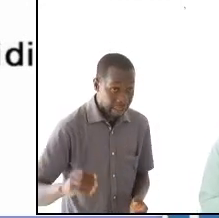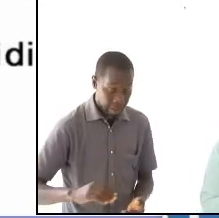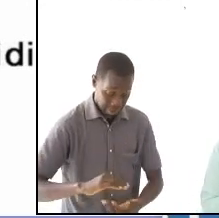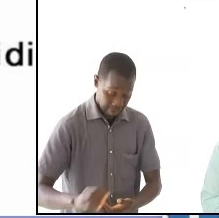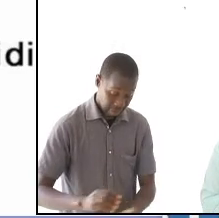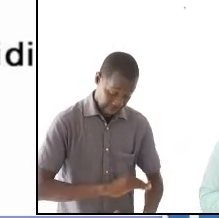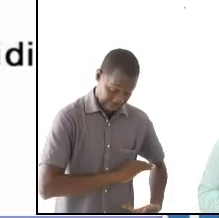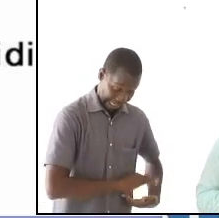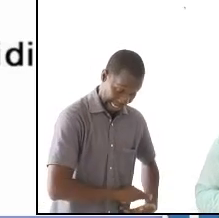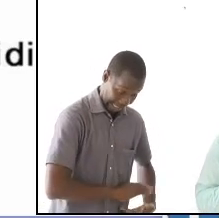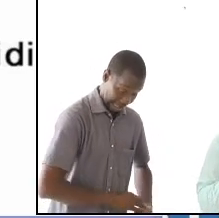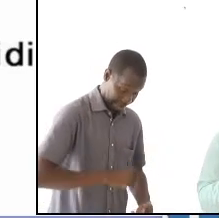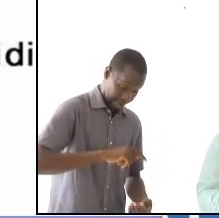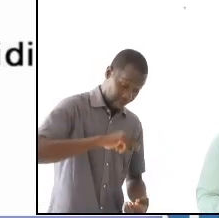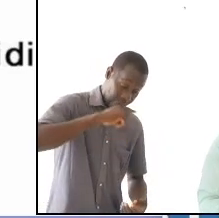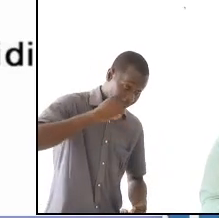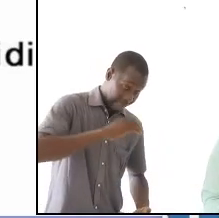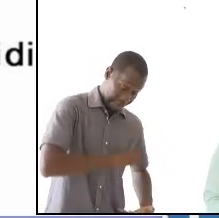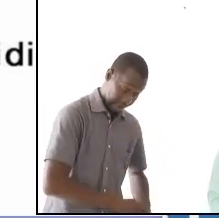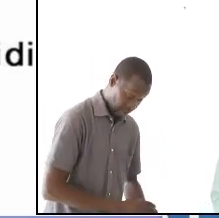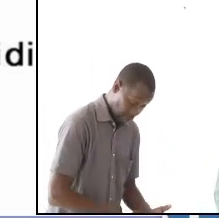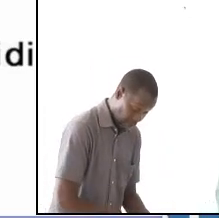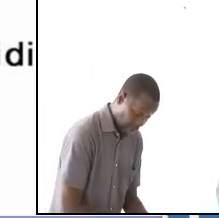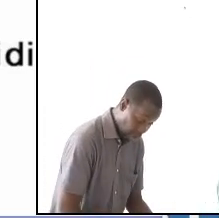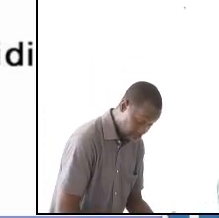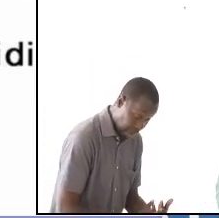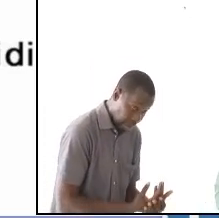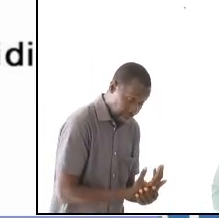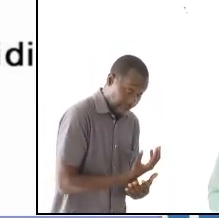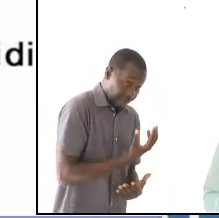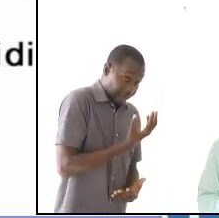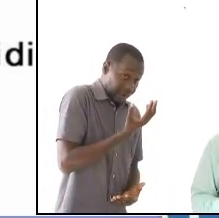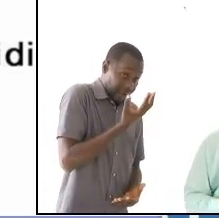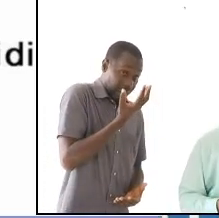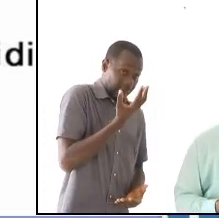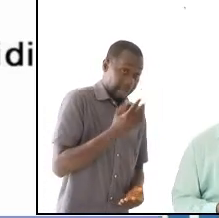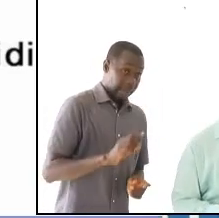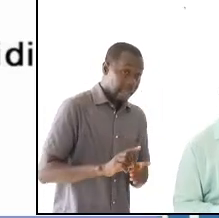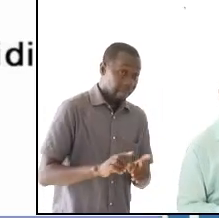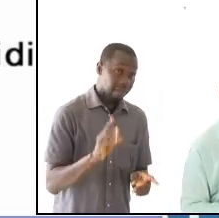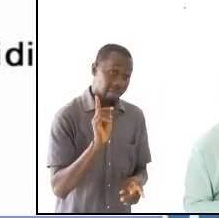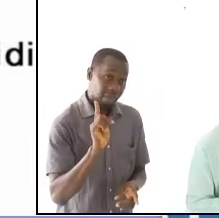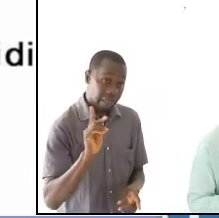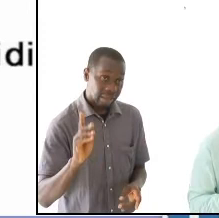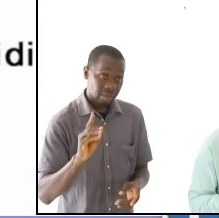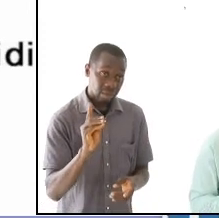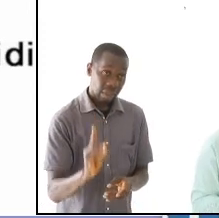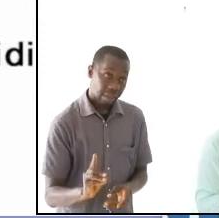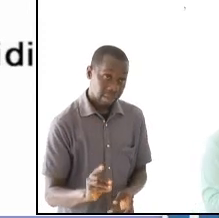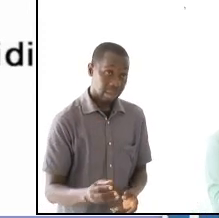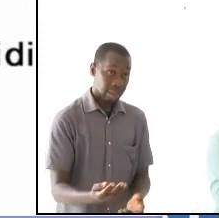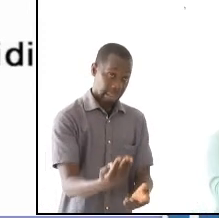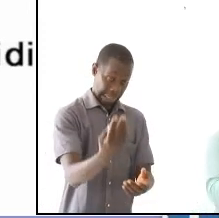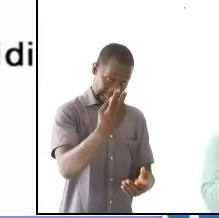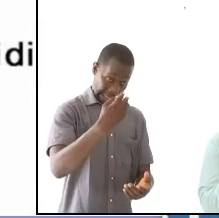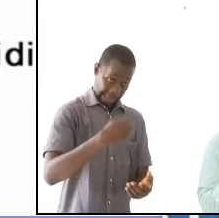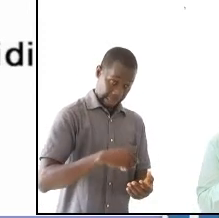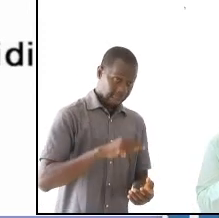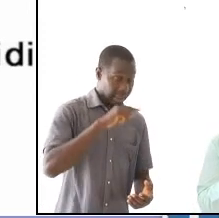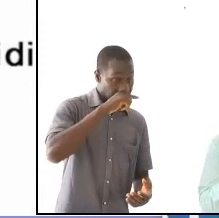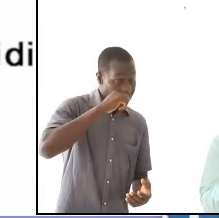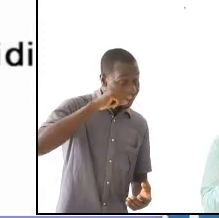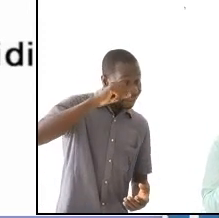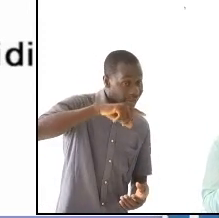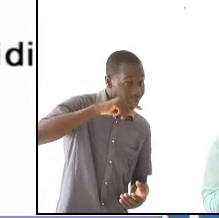cells are stored and where they mature, and then the vas deferens, or the sperm duct, that takes the